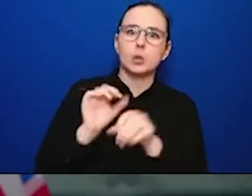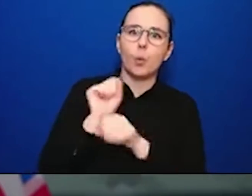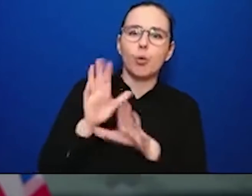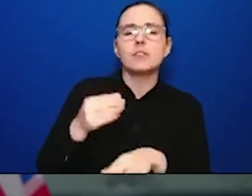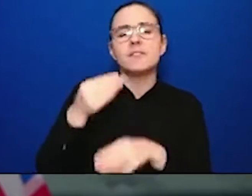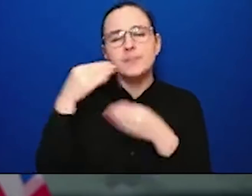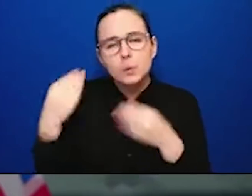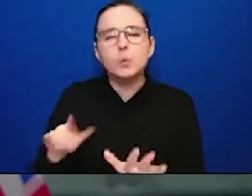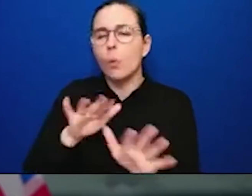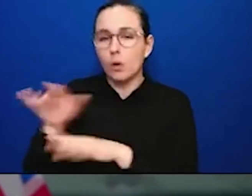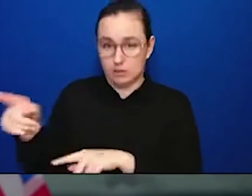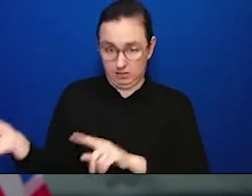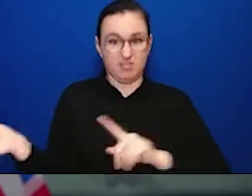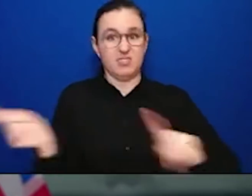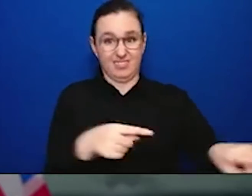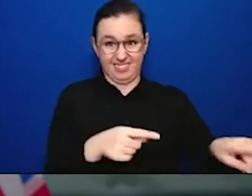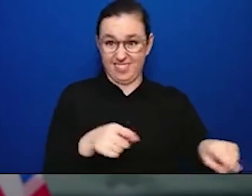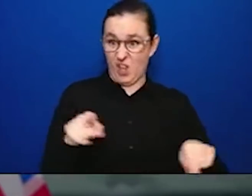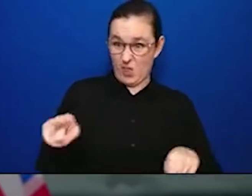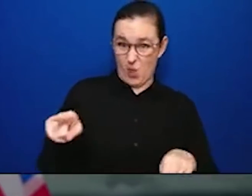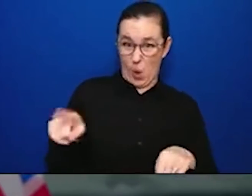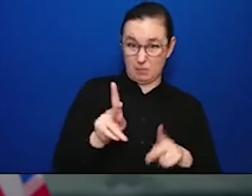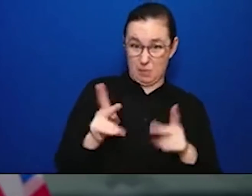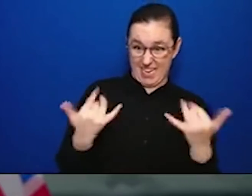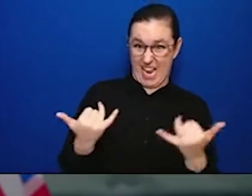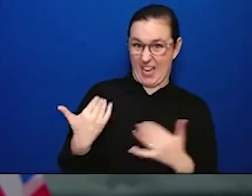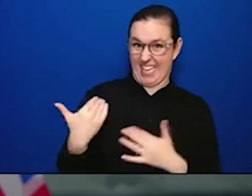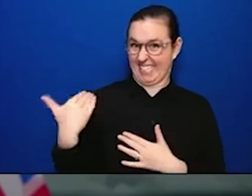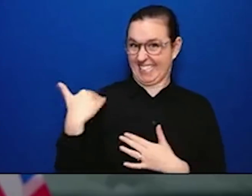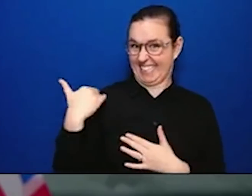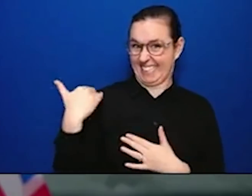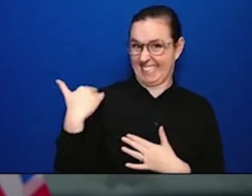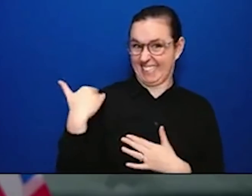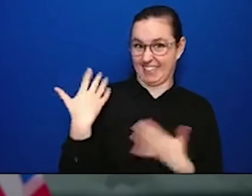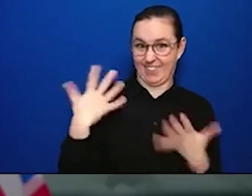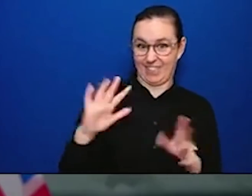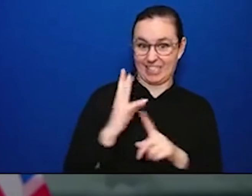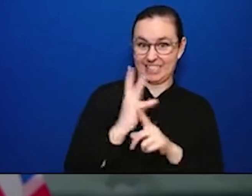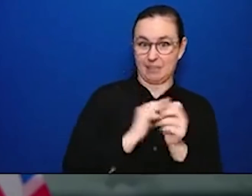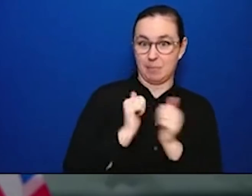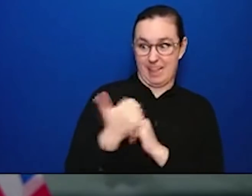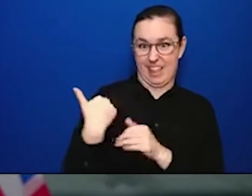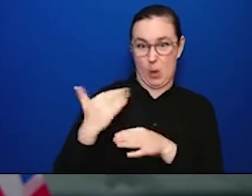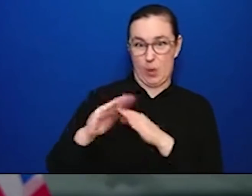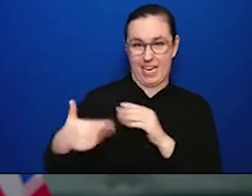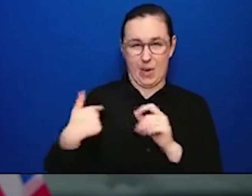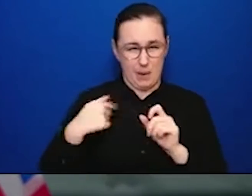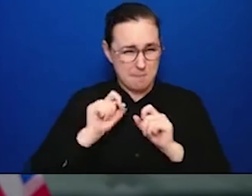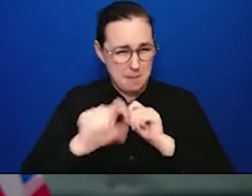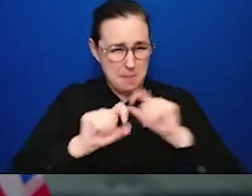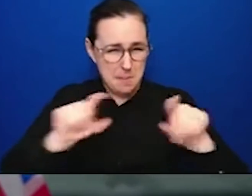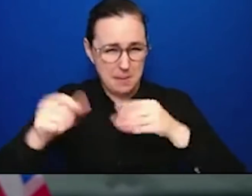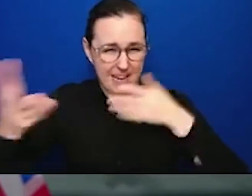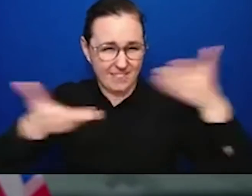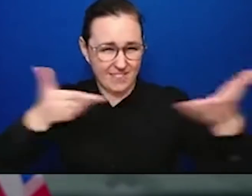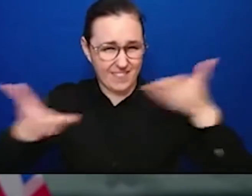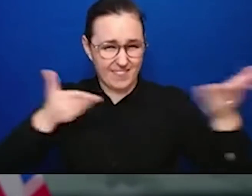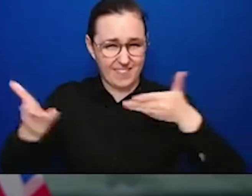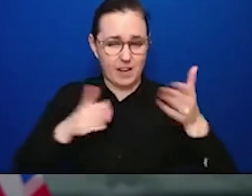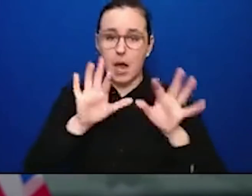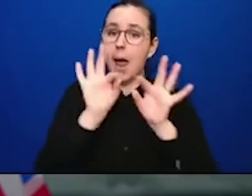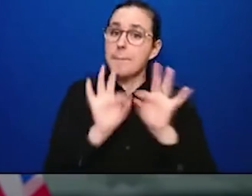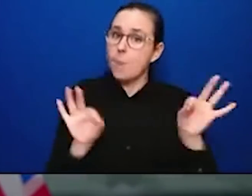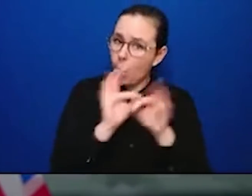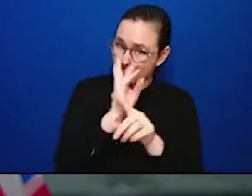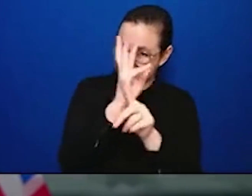get their invites for their booster shots. So we still want to maintain that 6-month interval between dose 2 and dose 3,